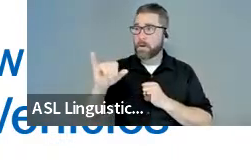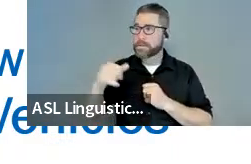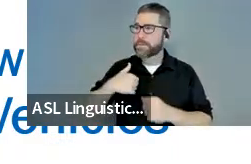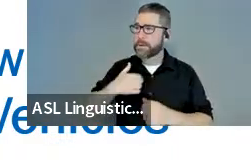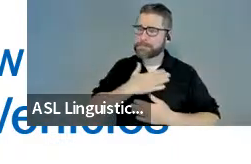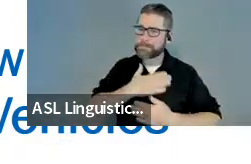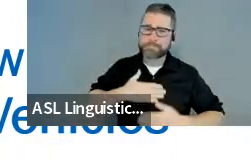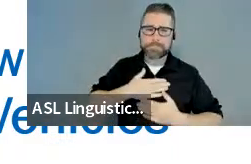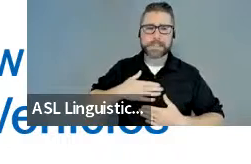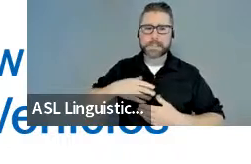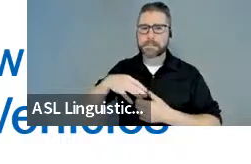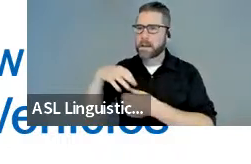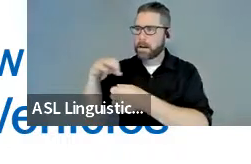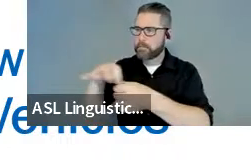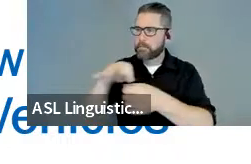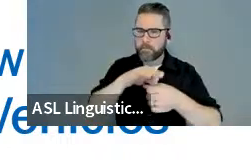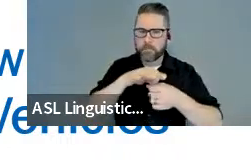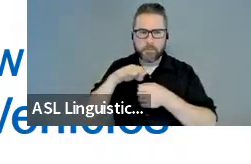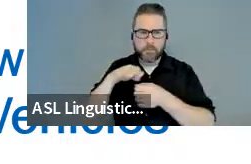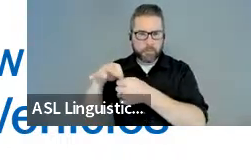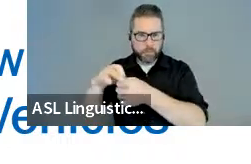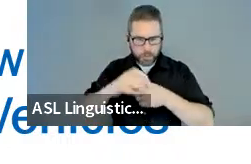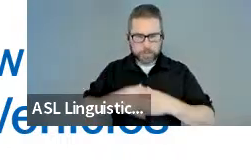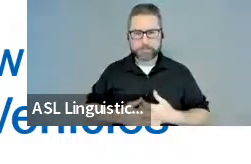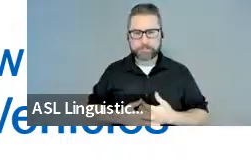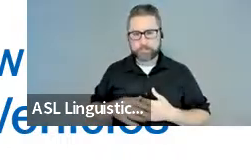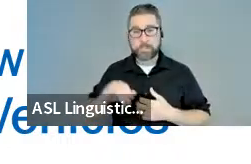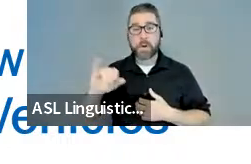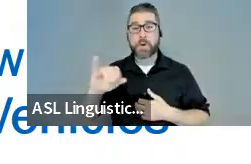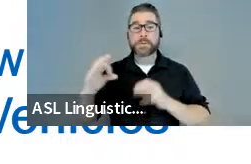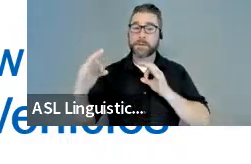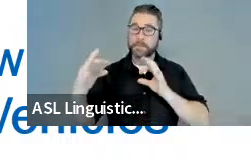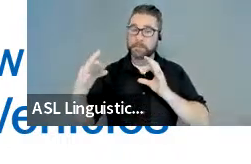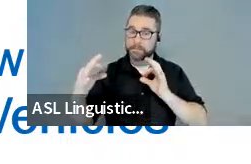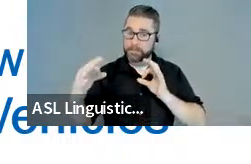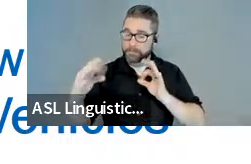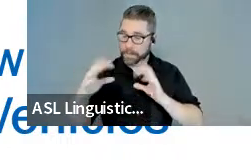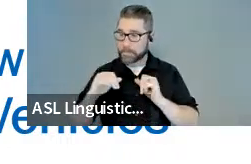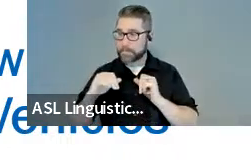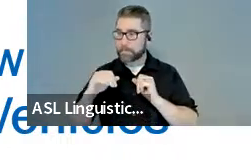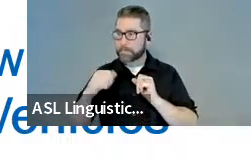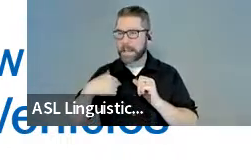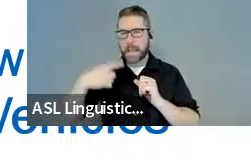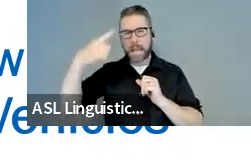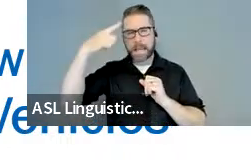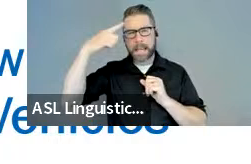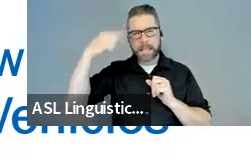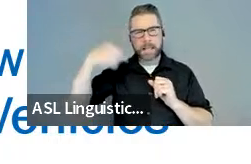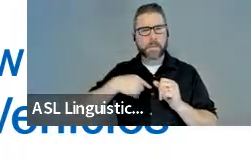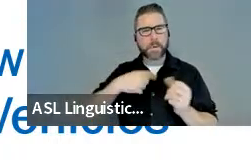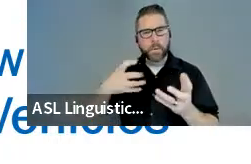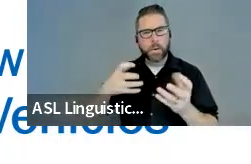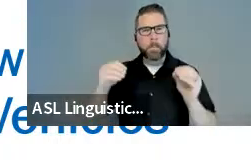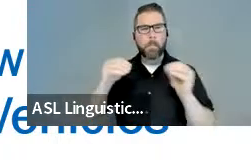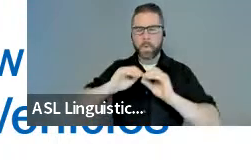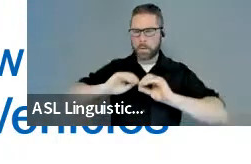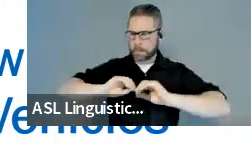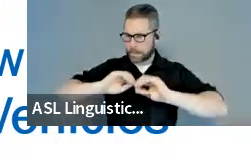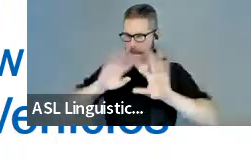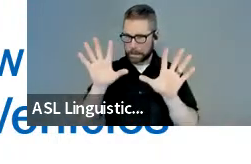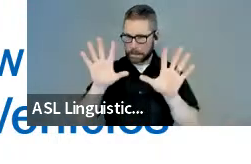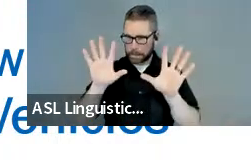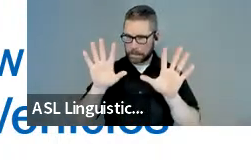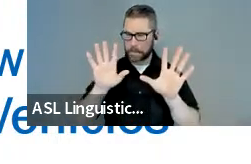process. And I also just appreciate the feedback. I think we'll try to just be clearer. We are definitely, it